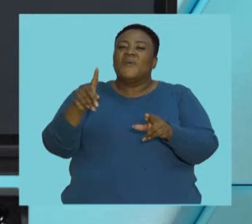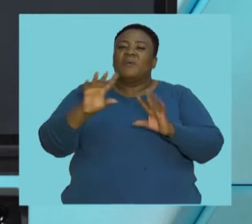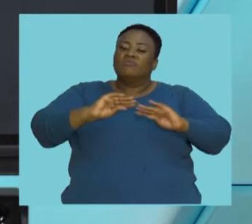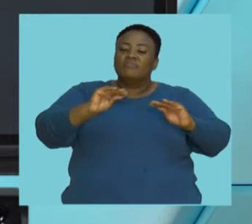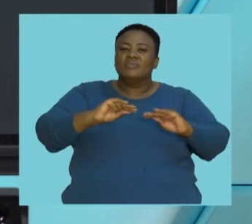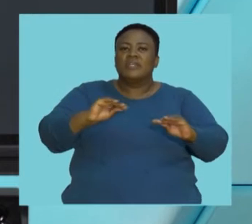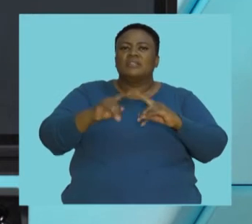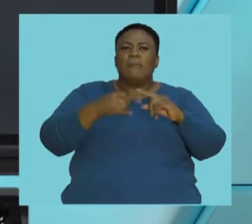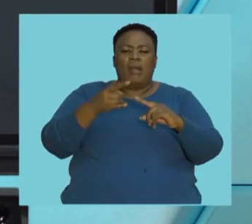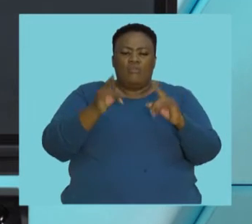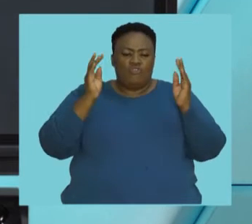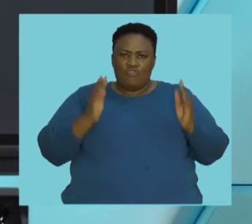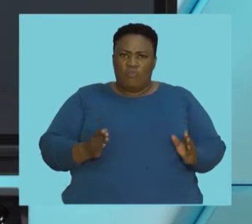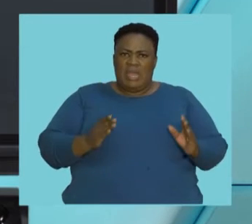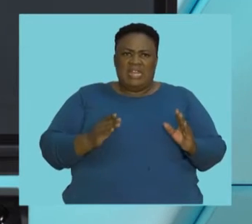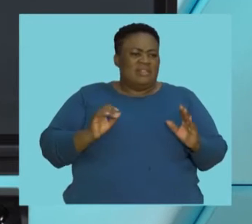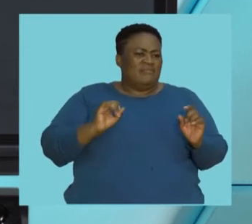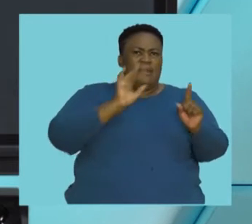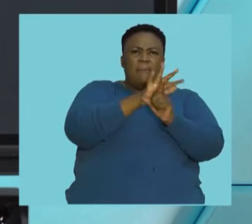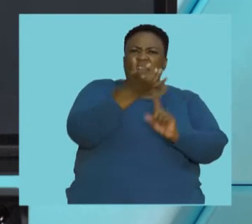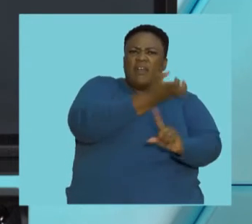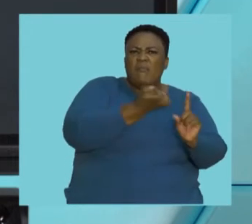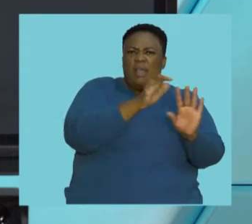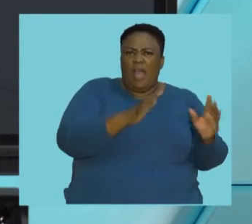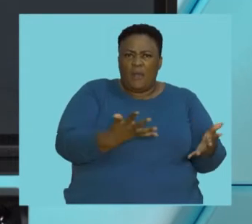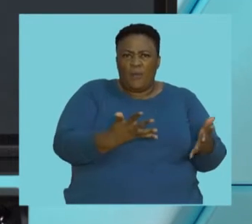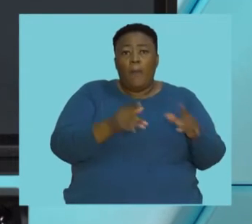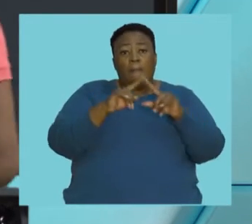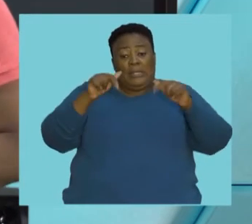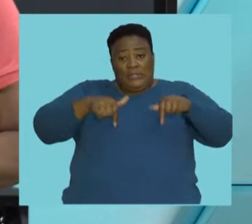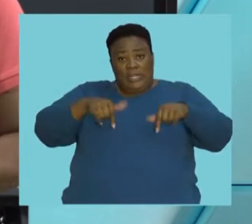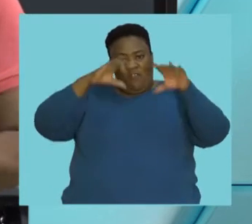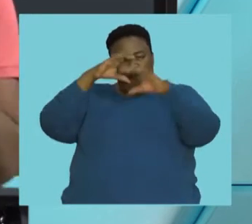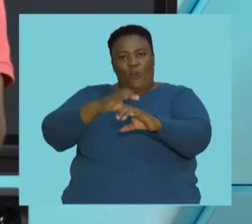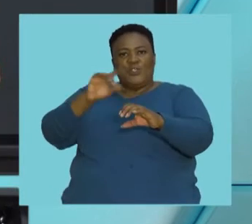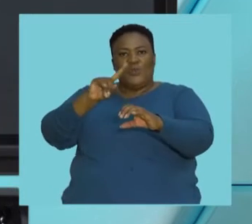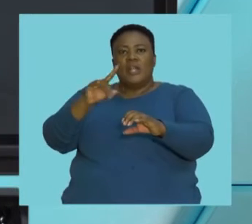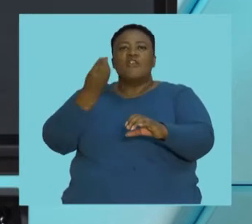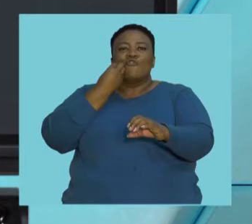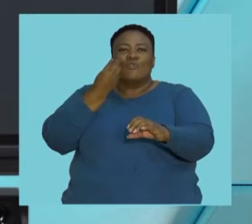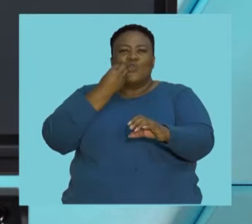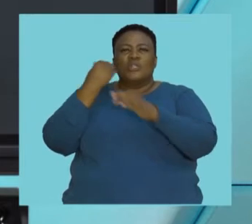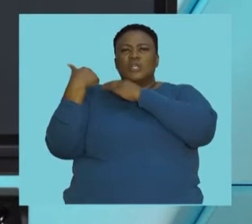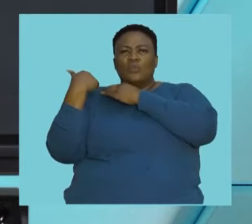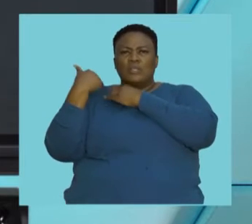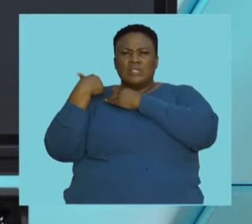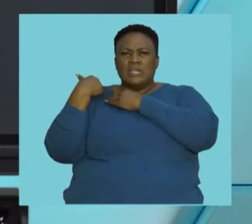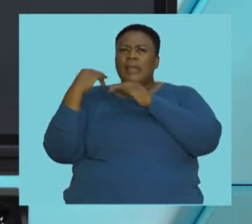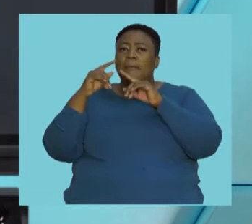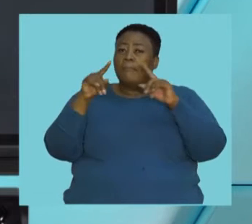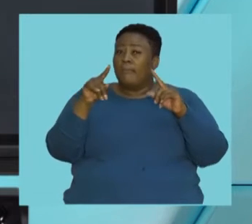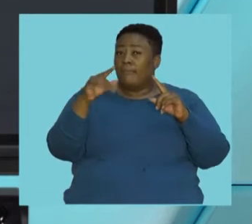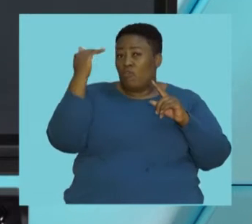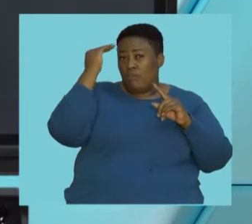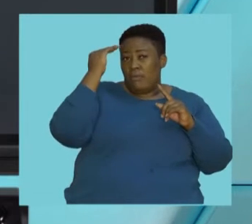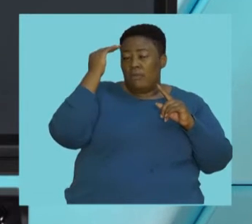the human impact on the environment. Today we're focusing on food security. As a reminder, remember that in